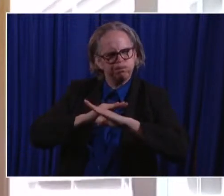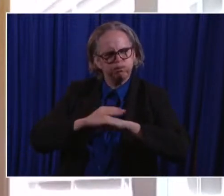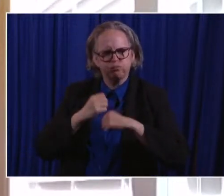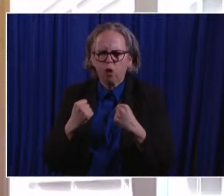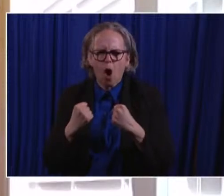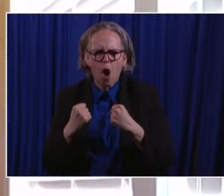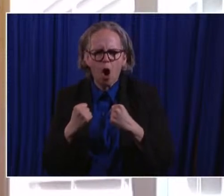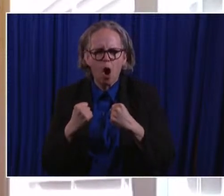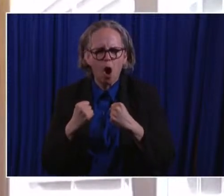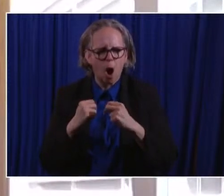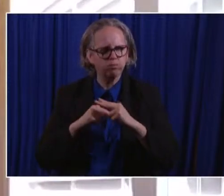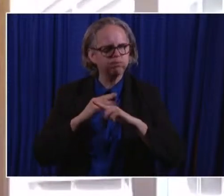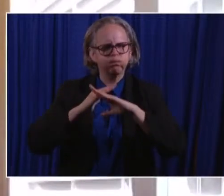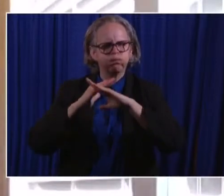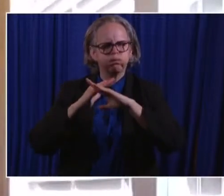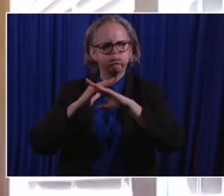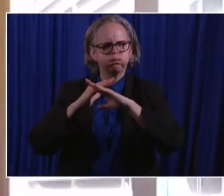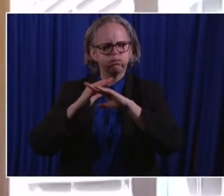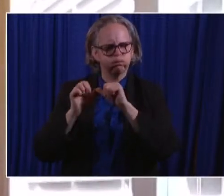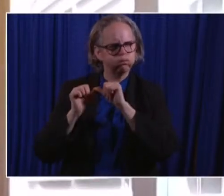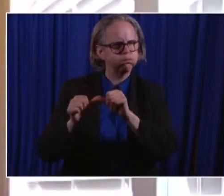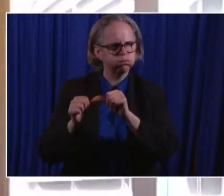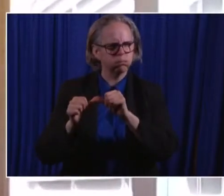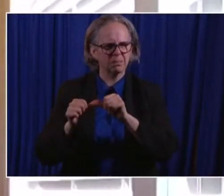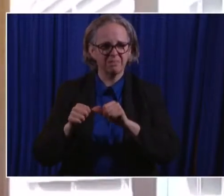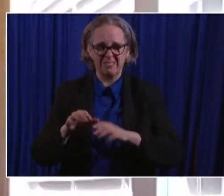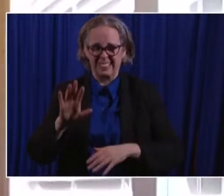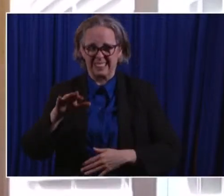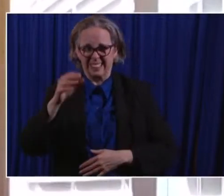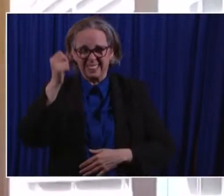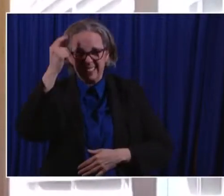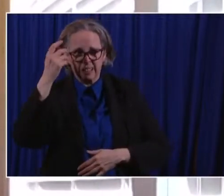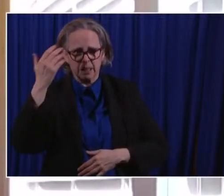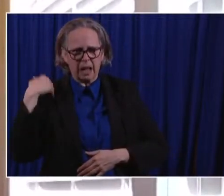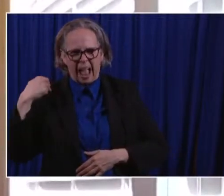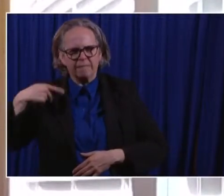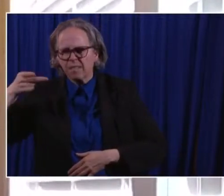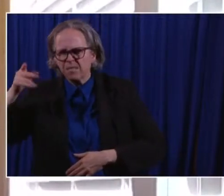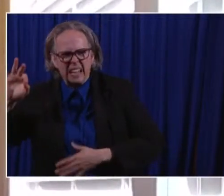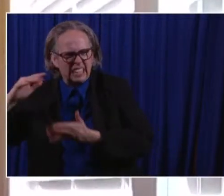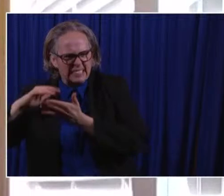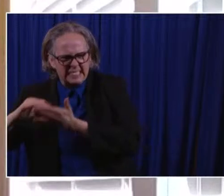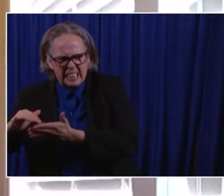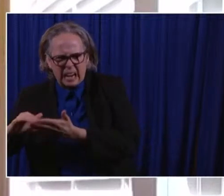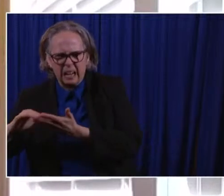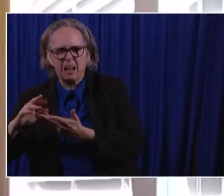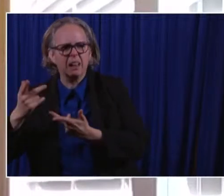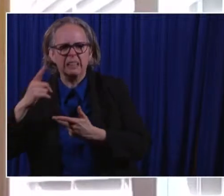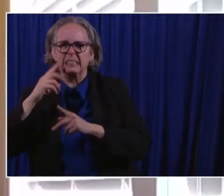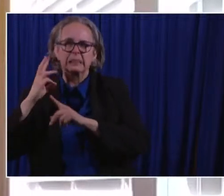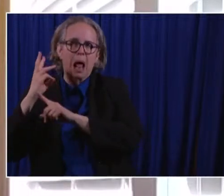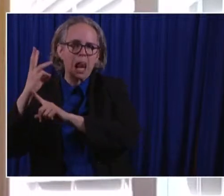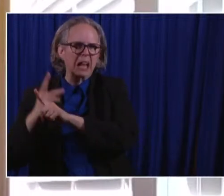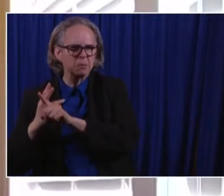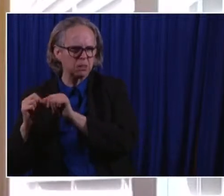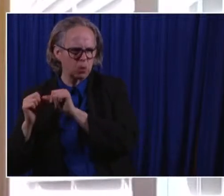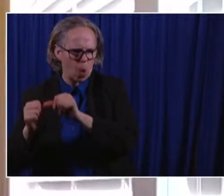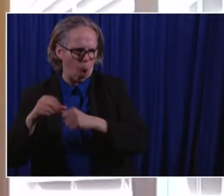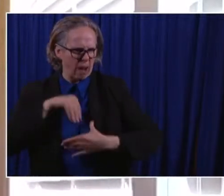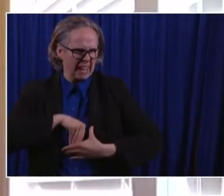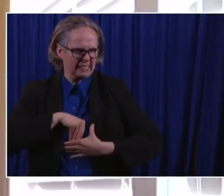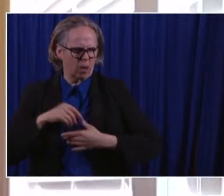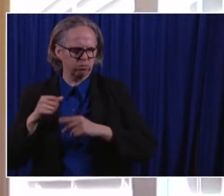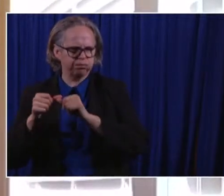fact, recently reported 6-month data from Pfizer's phase 3 trial confirm that the vaccine remains